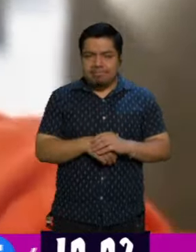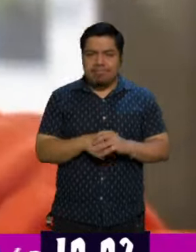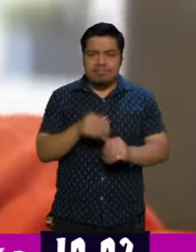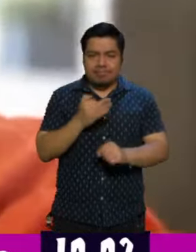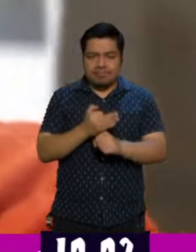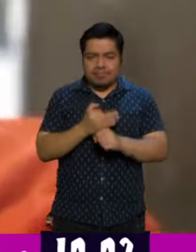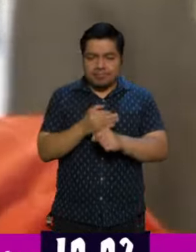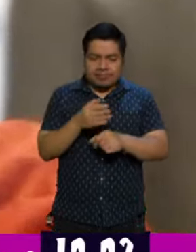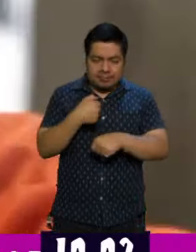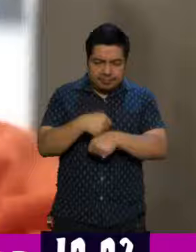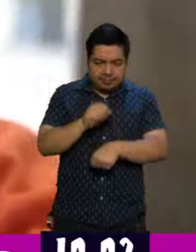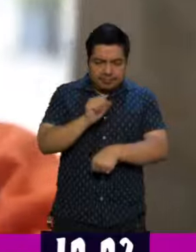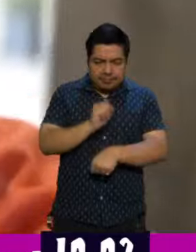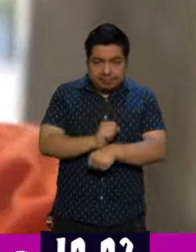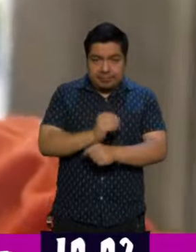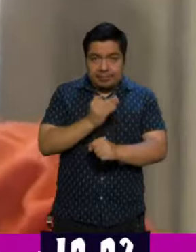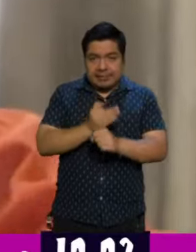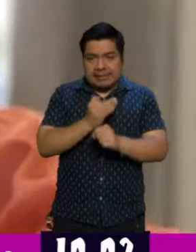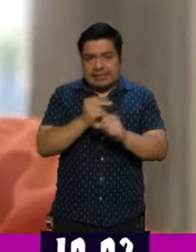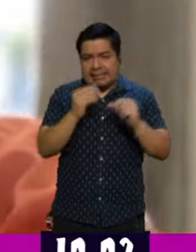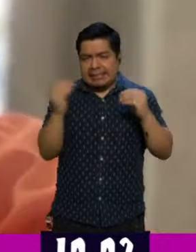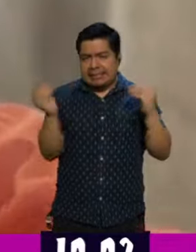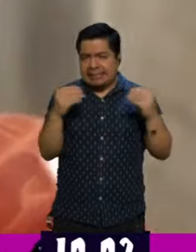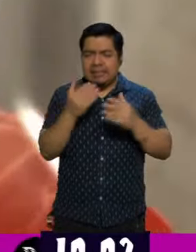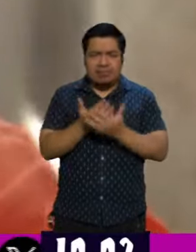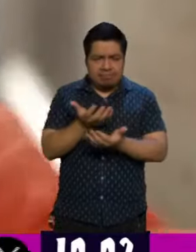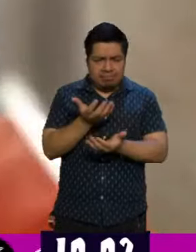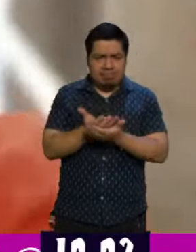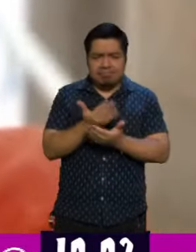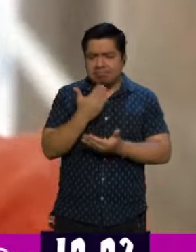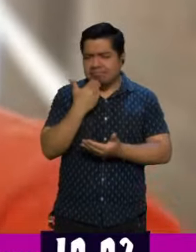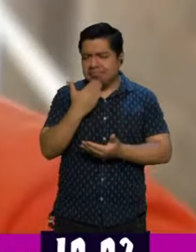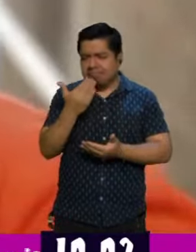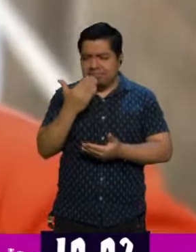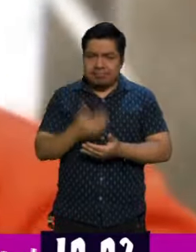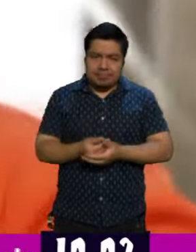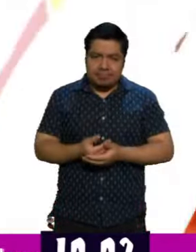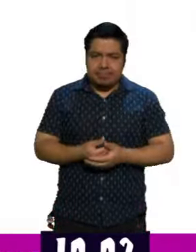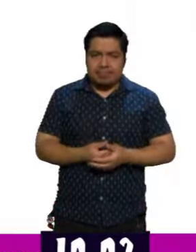esta semanita en la cual ha habido bastante descanso y ya se viene el fin de semana.